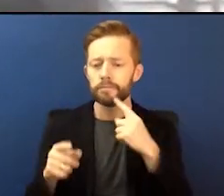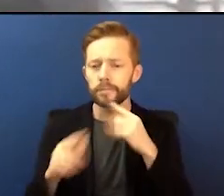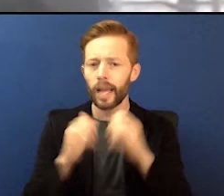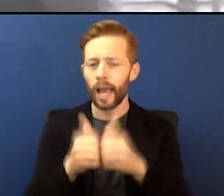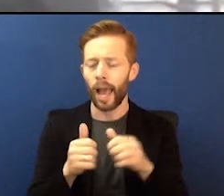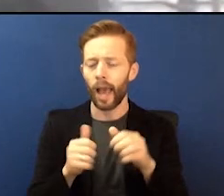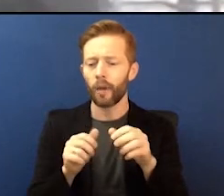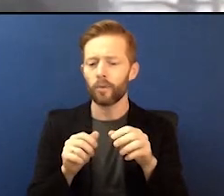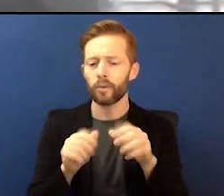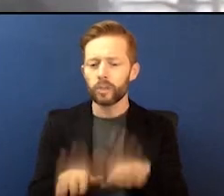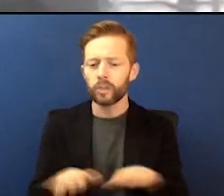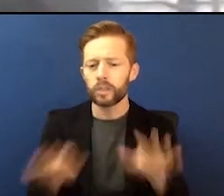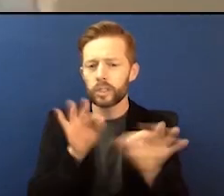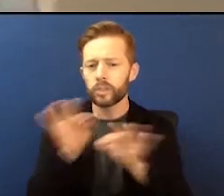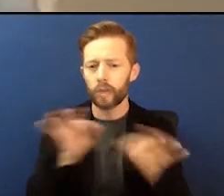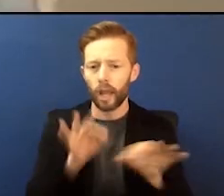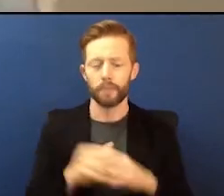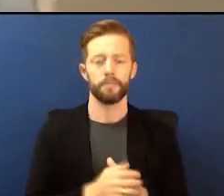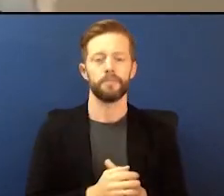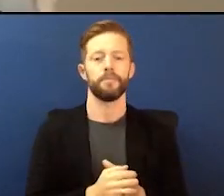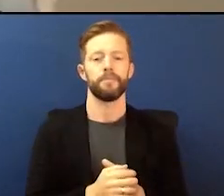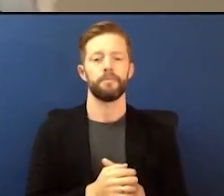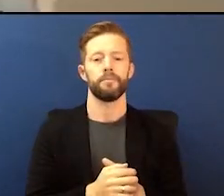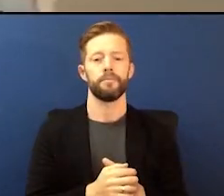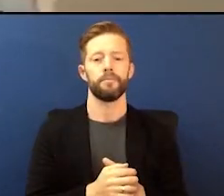are describing their creation. Oh,